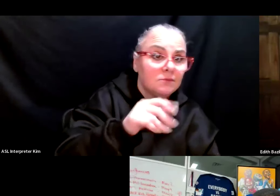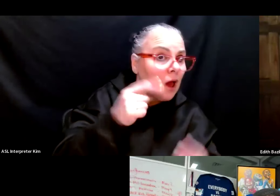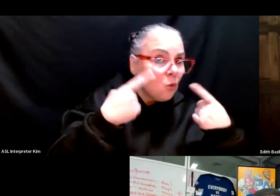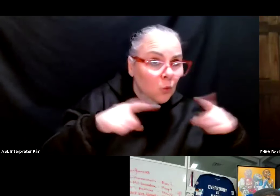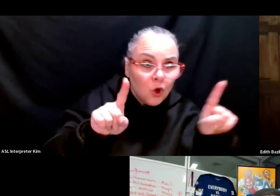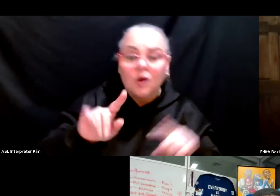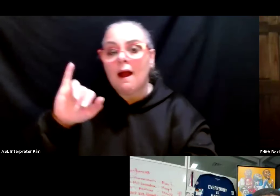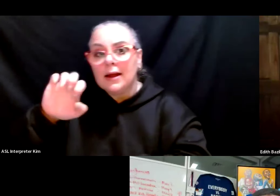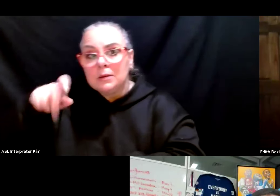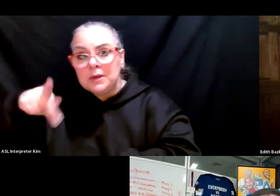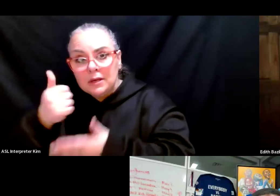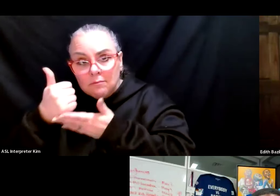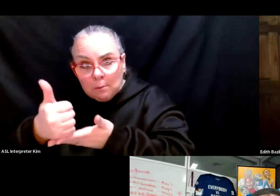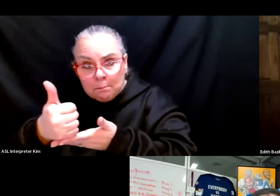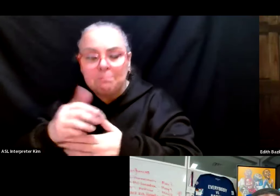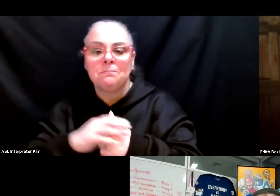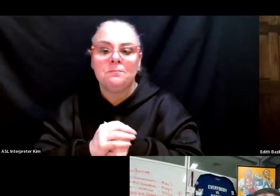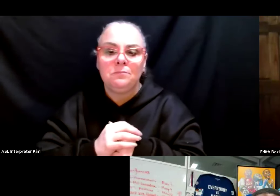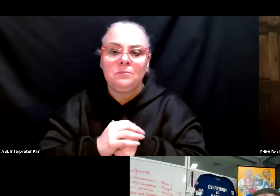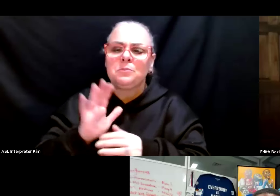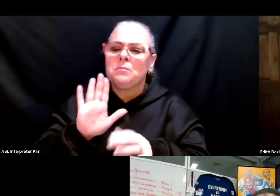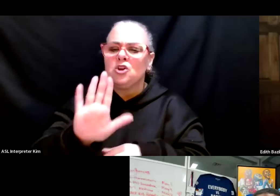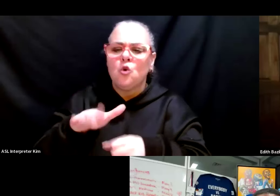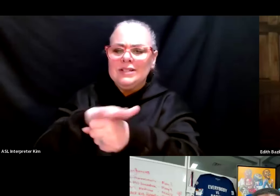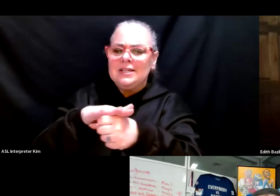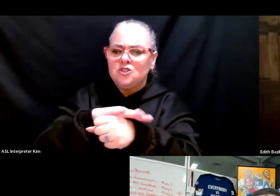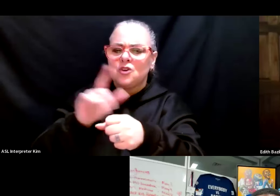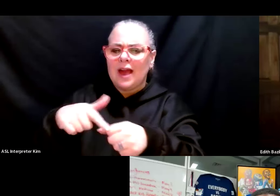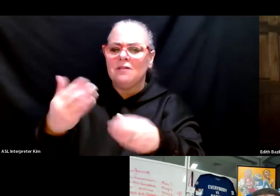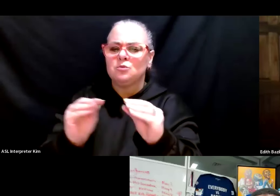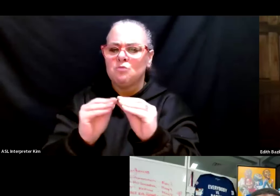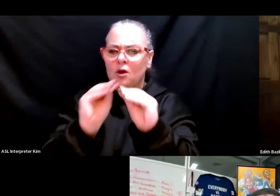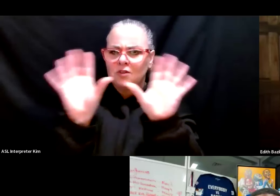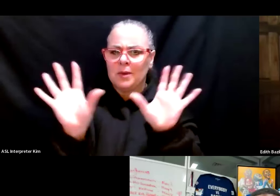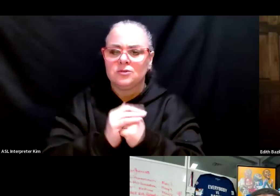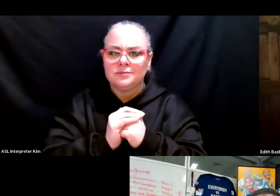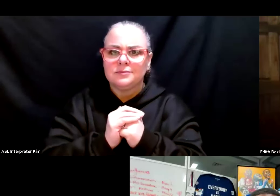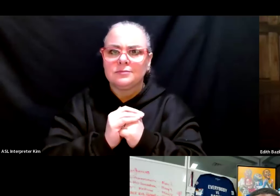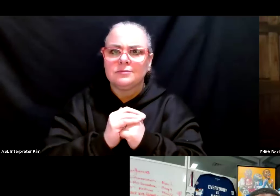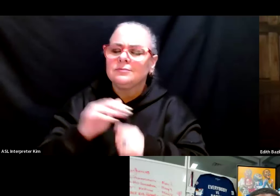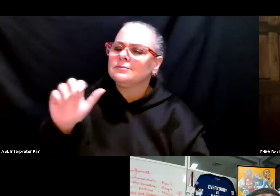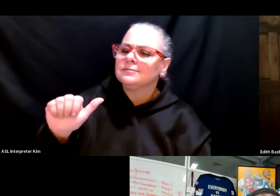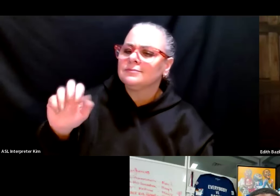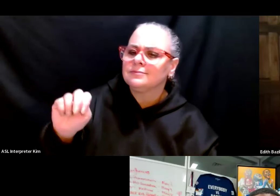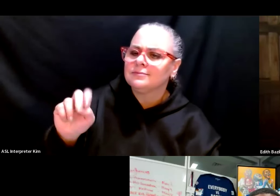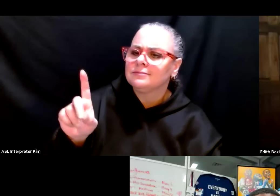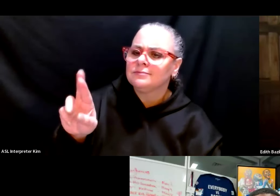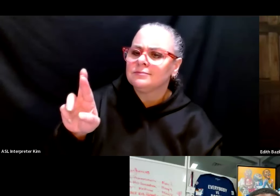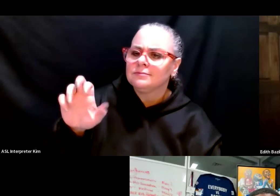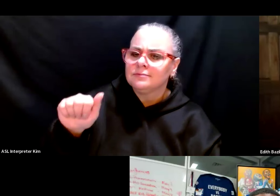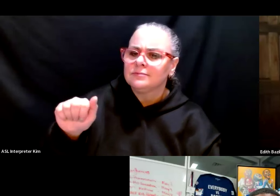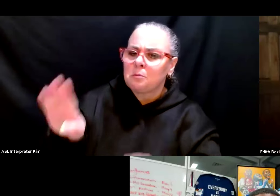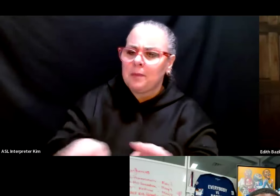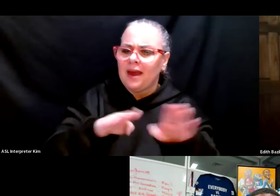district is here able to provide more clarity to that. So I'm going to pivot to Andrea Amador, who is in